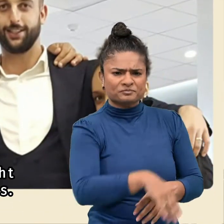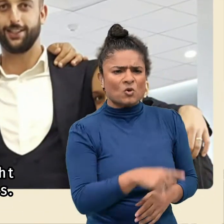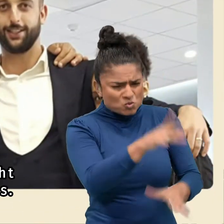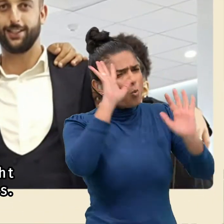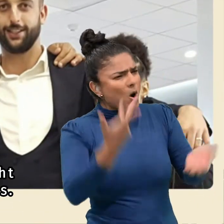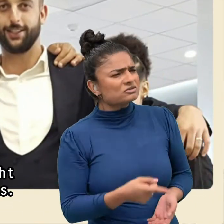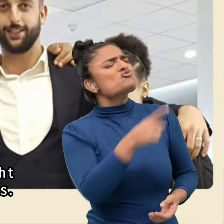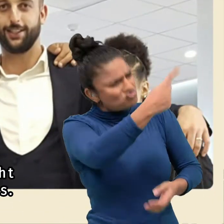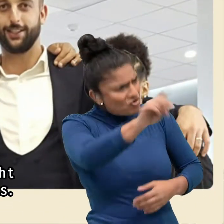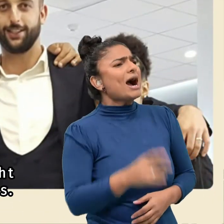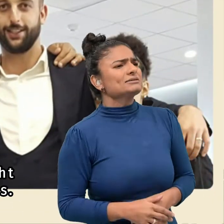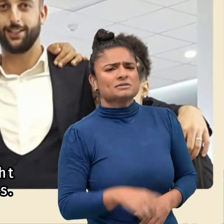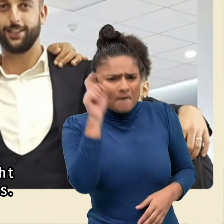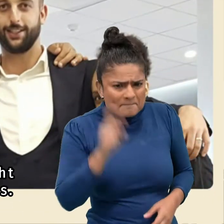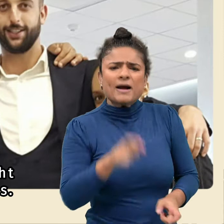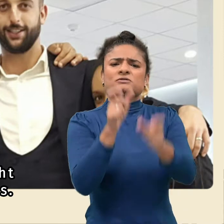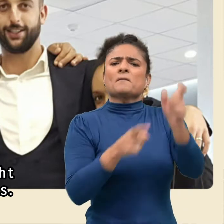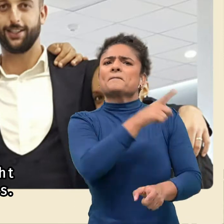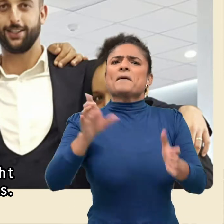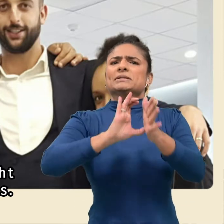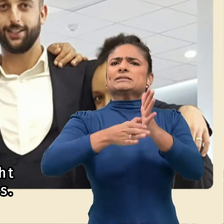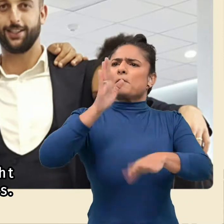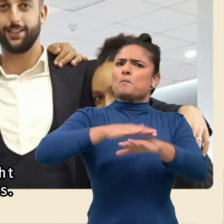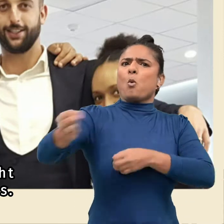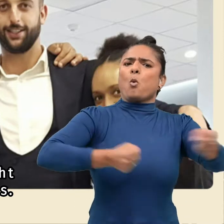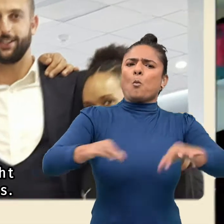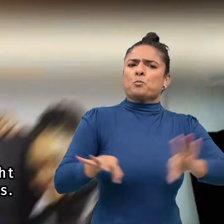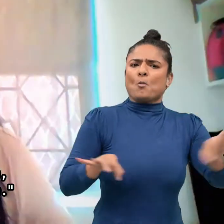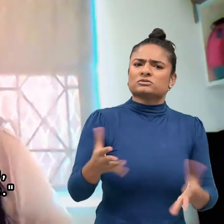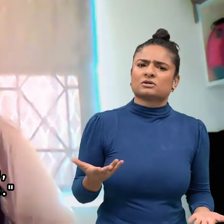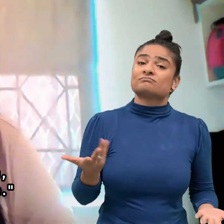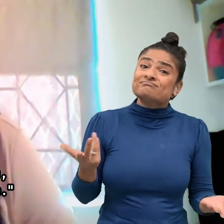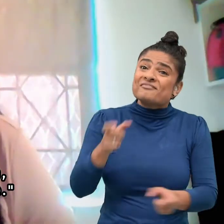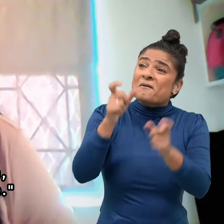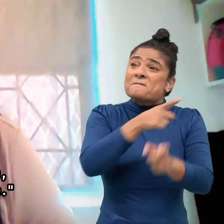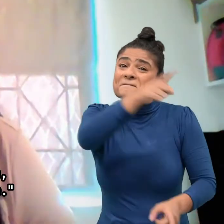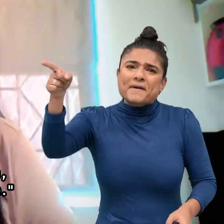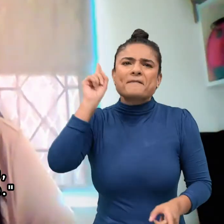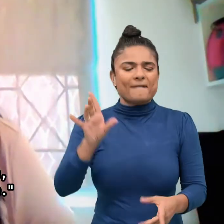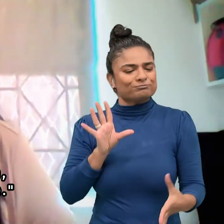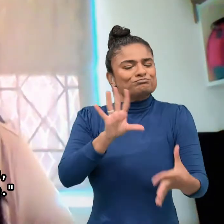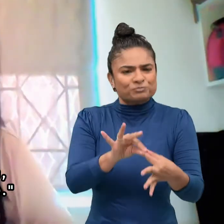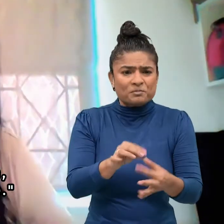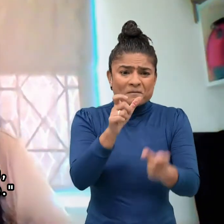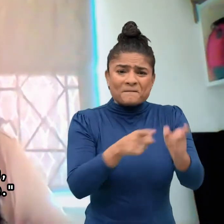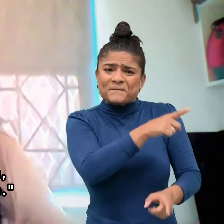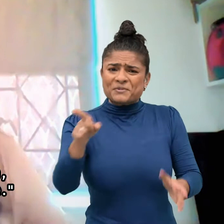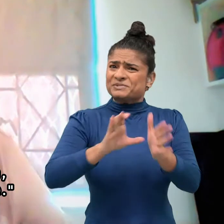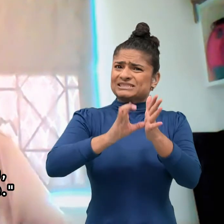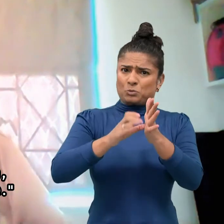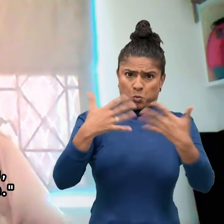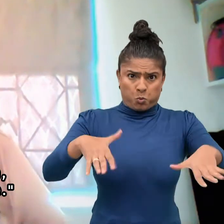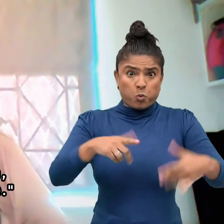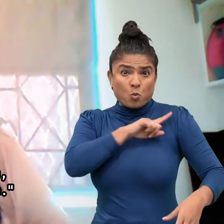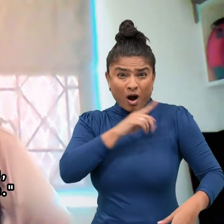what, we think you're right, and we should bring on more models just for more people to relate with, because